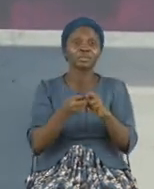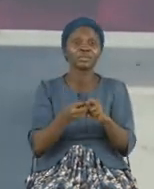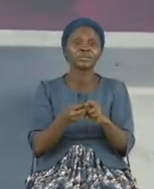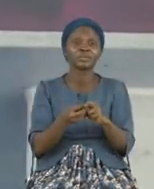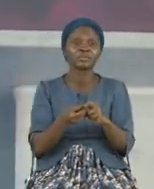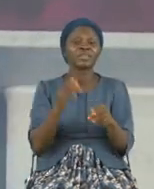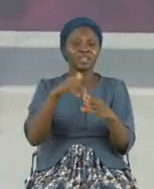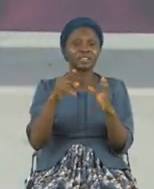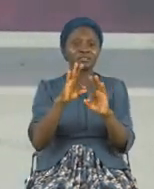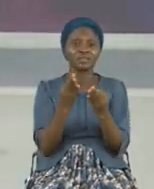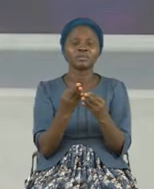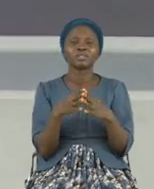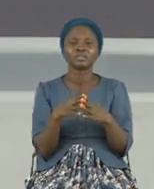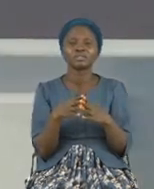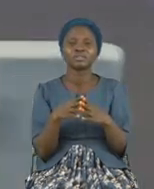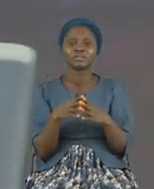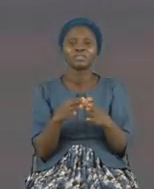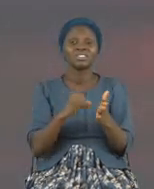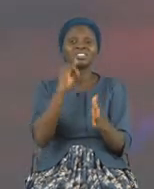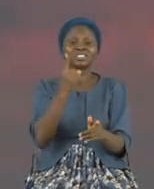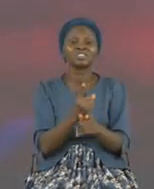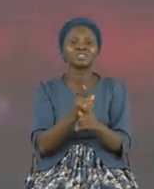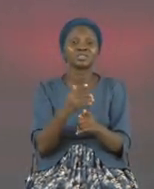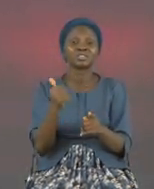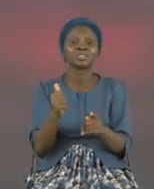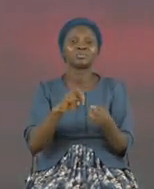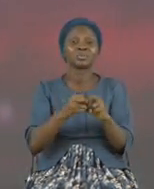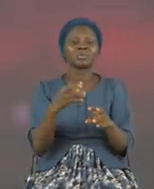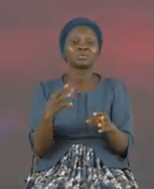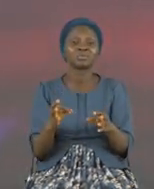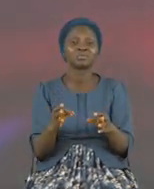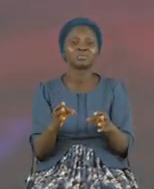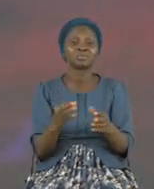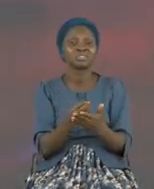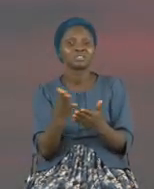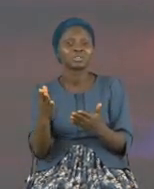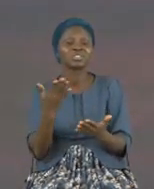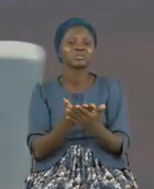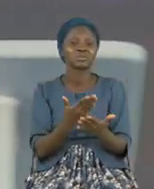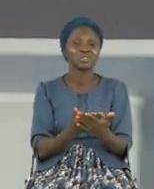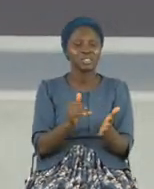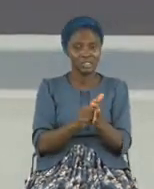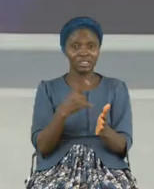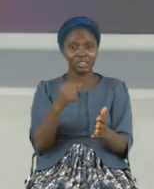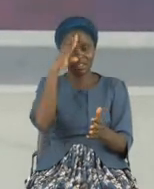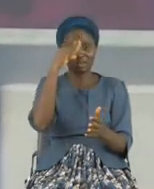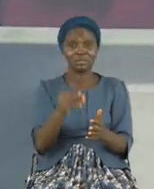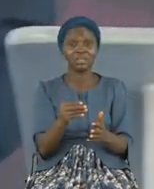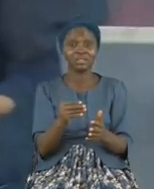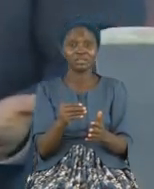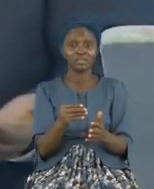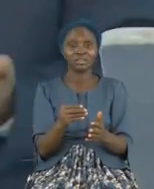the family. It's just an issue of spending money. That the man got all the